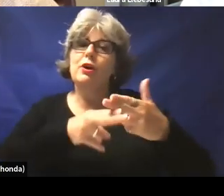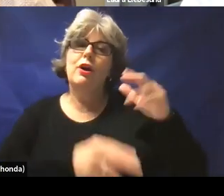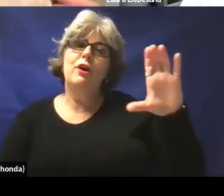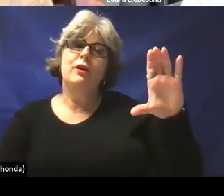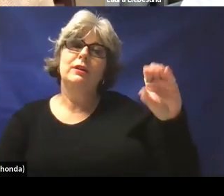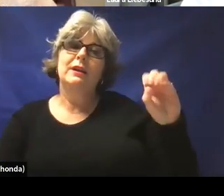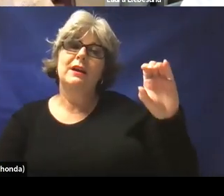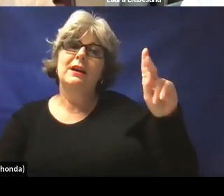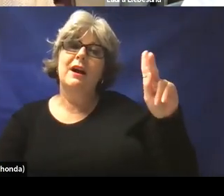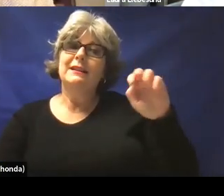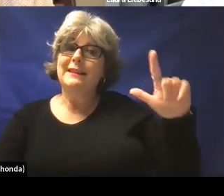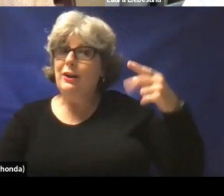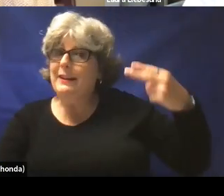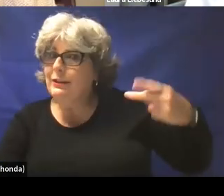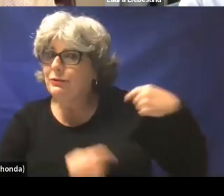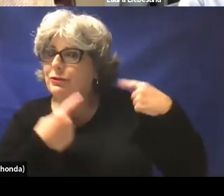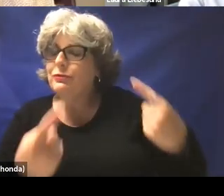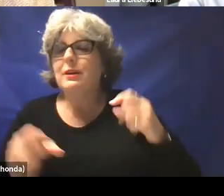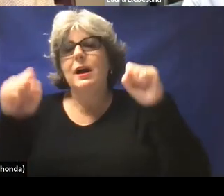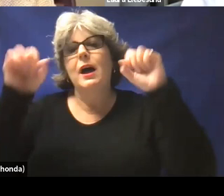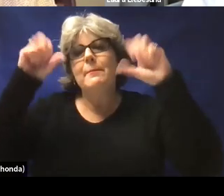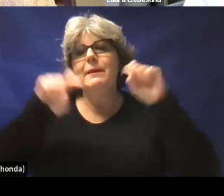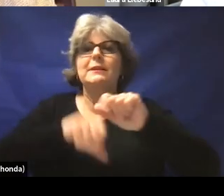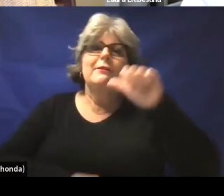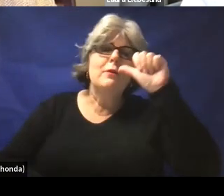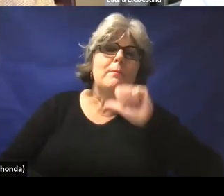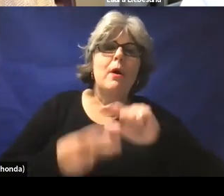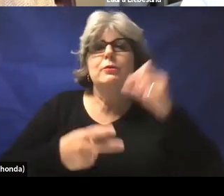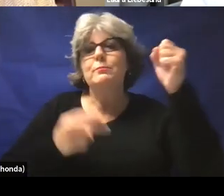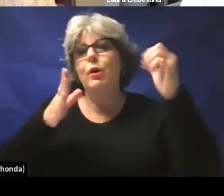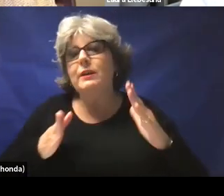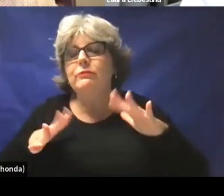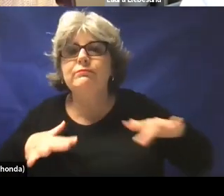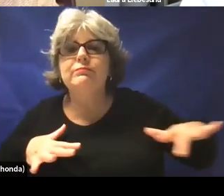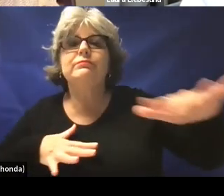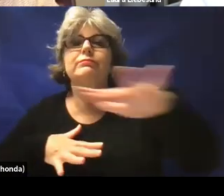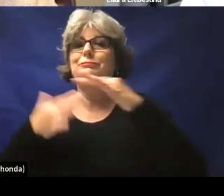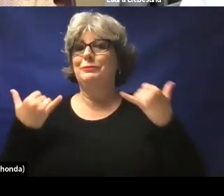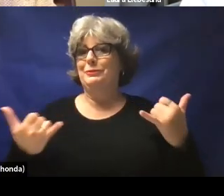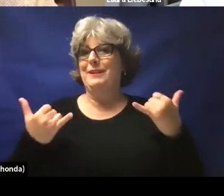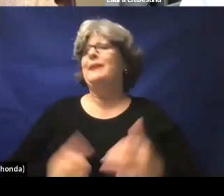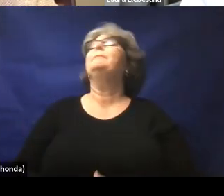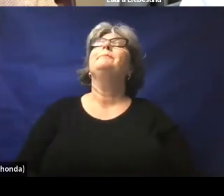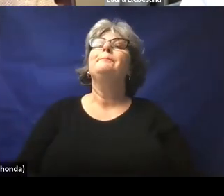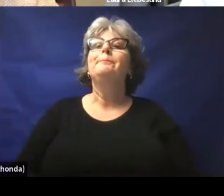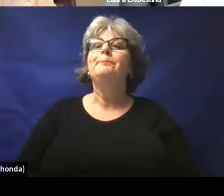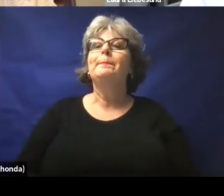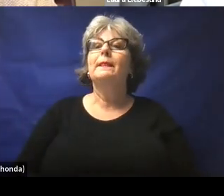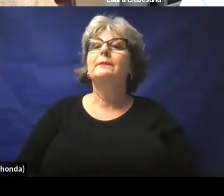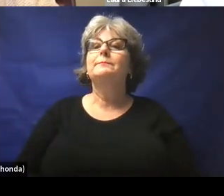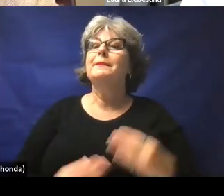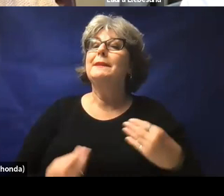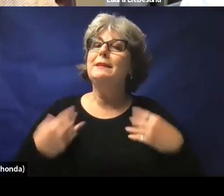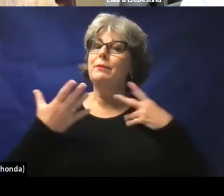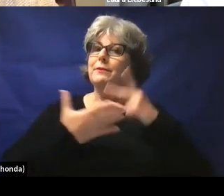particularly DC's cocktail history and the amazing cocktail bars and bartenders that we have working today. The inspiration